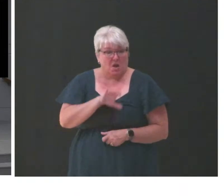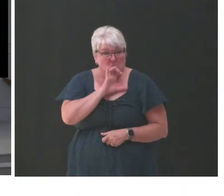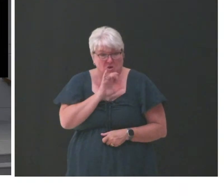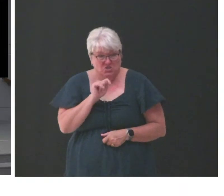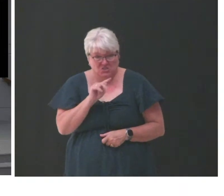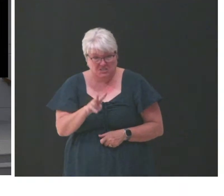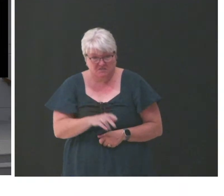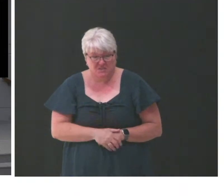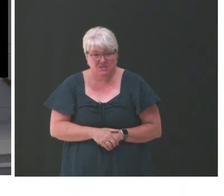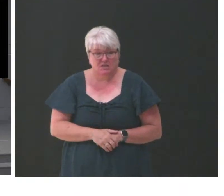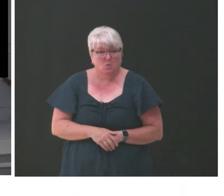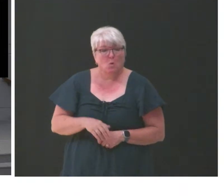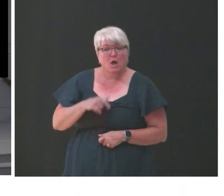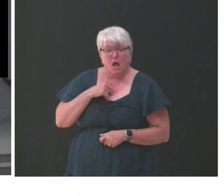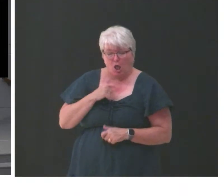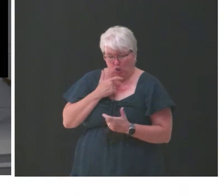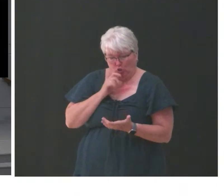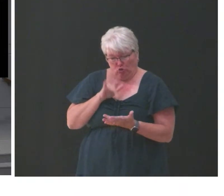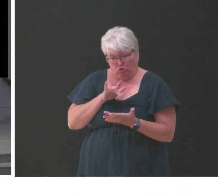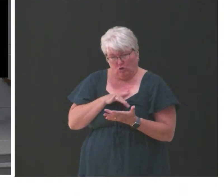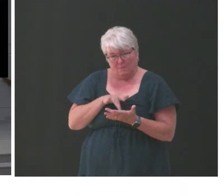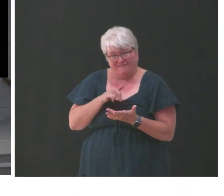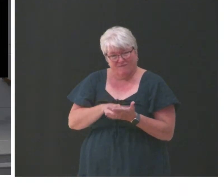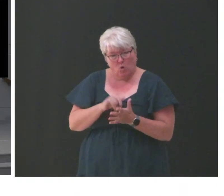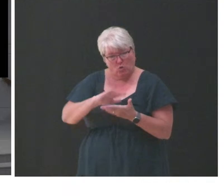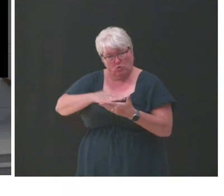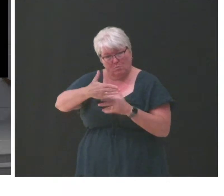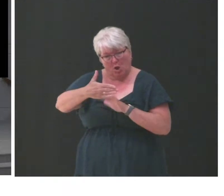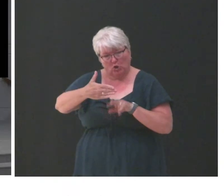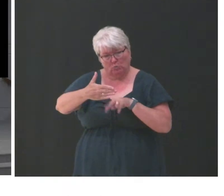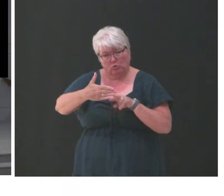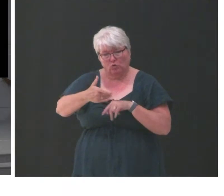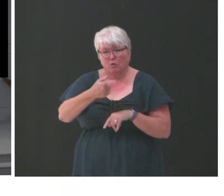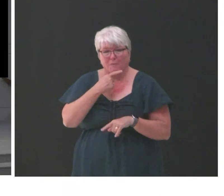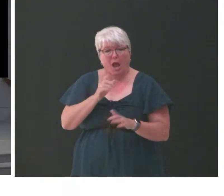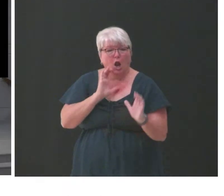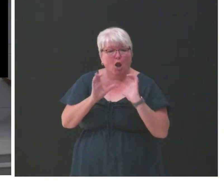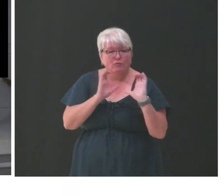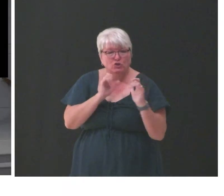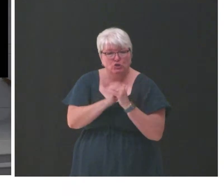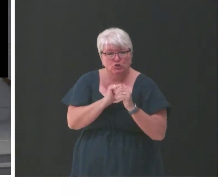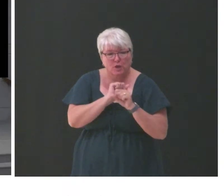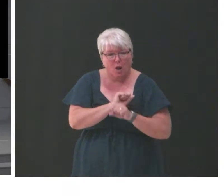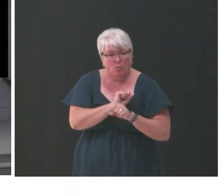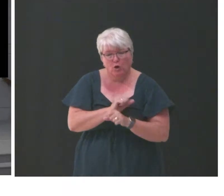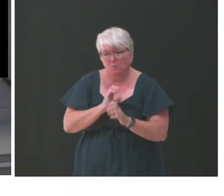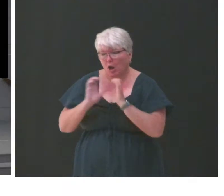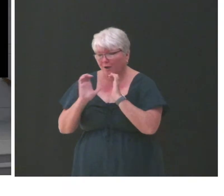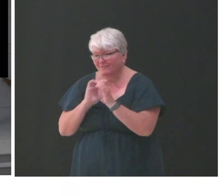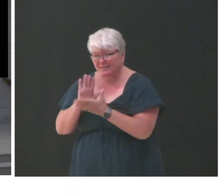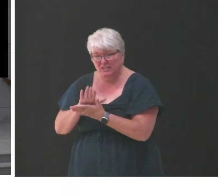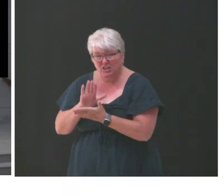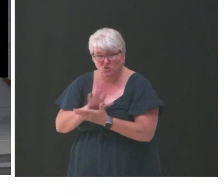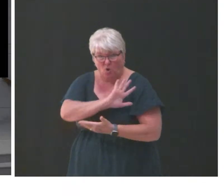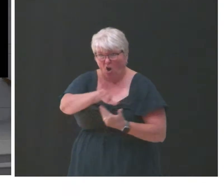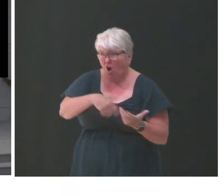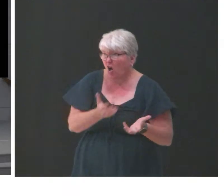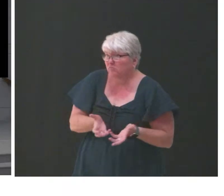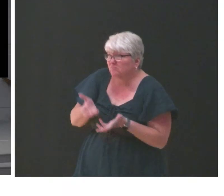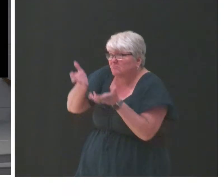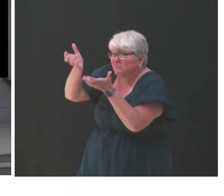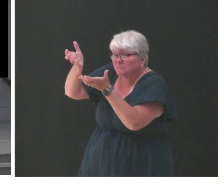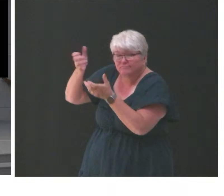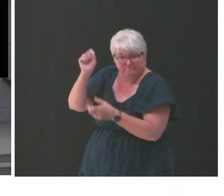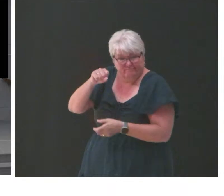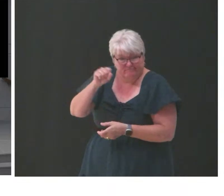on TV, what I look at on my phone or on my computer, my conversations at work, my conversations at school. You get all of this? Yeah, that's